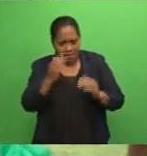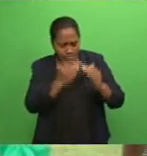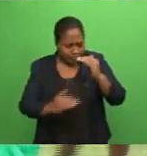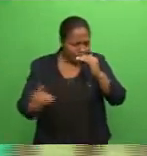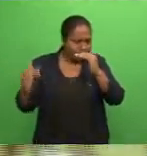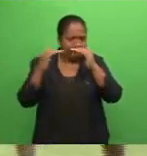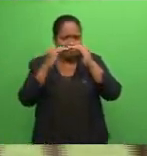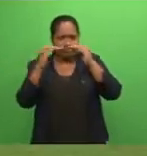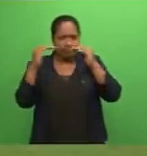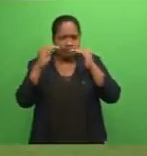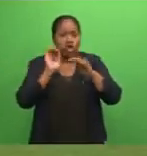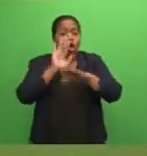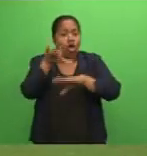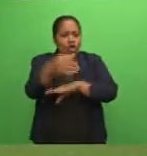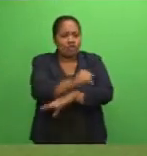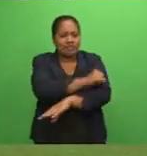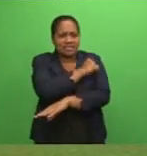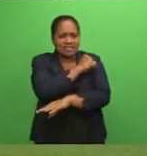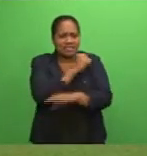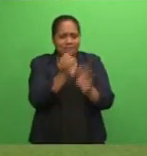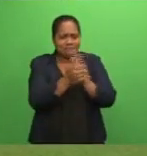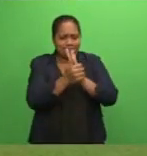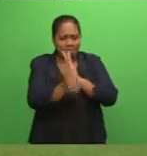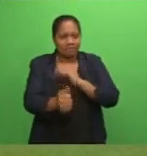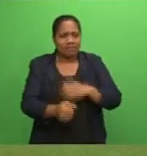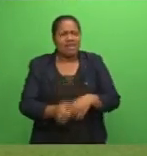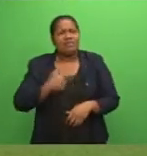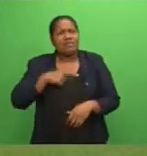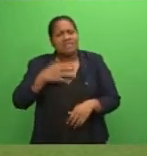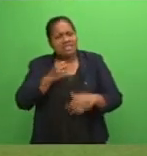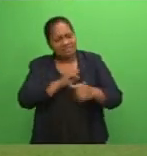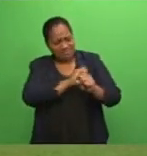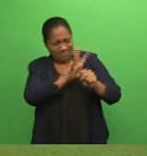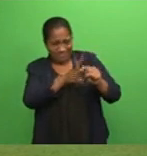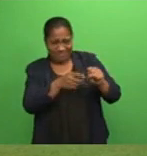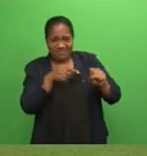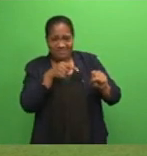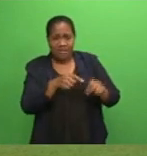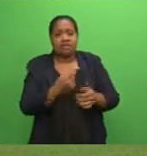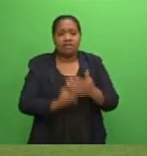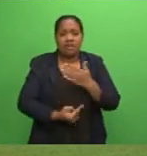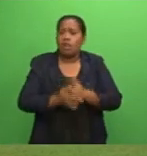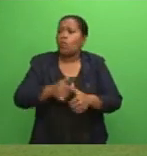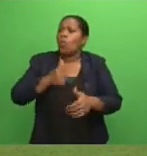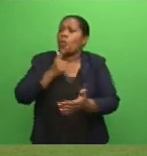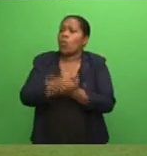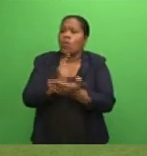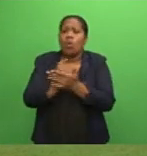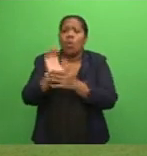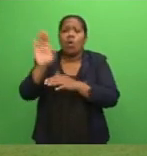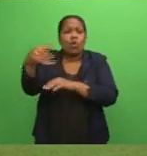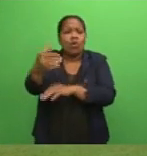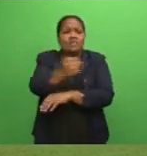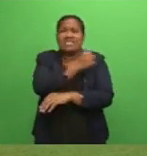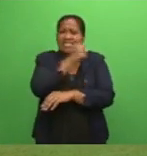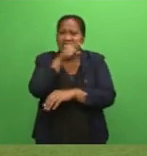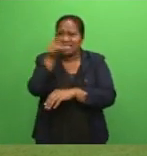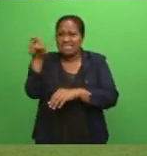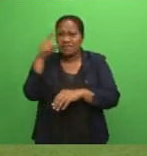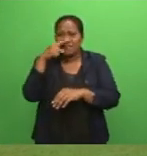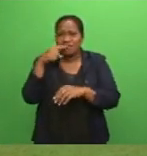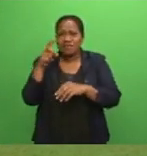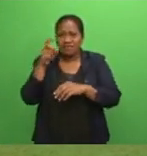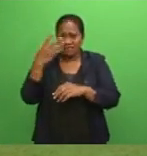overseas professionals. Because of the pandemic, COVID-19, a lot of overseas-based are still here in Fiji.